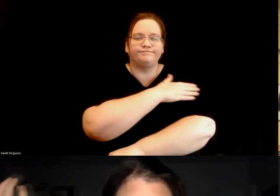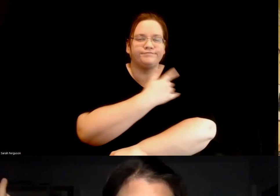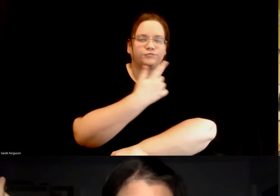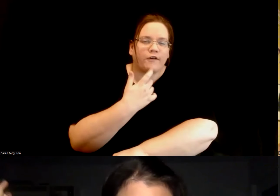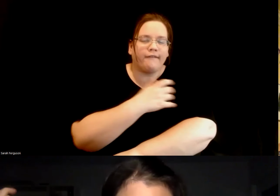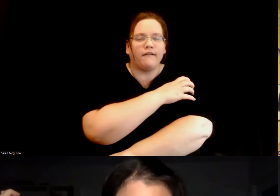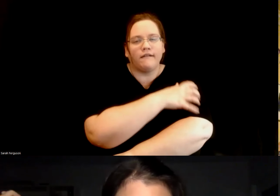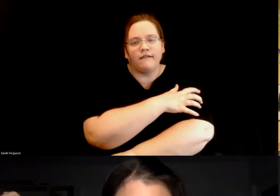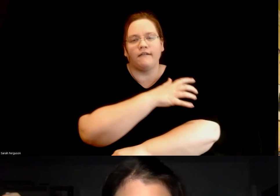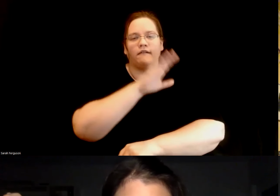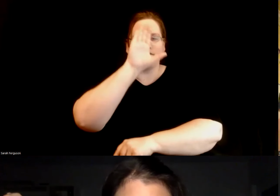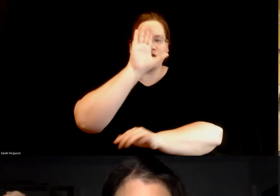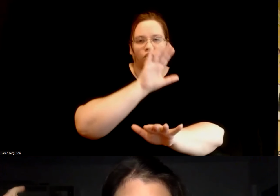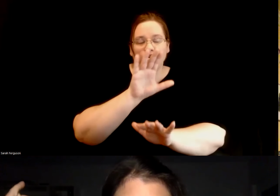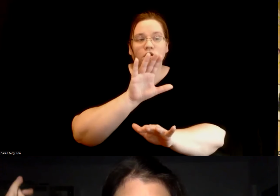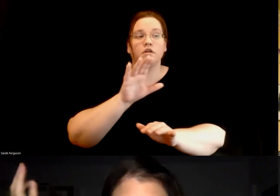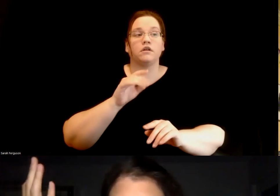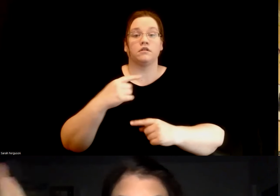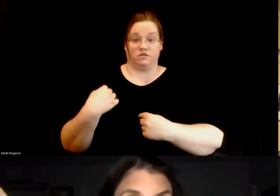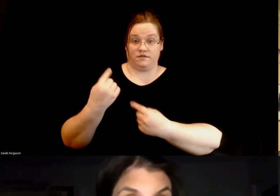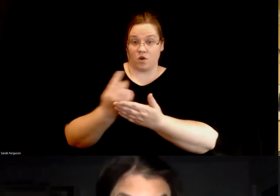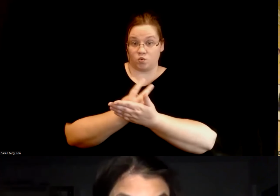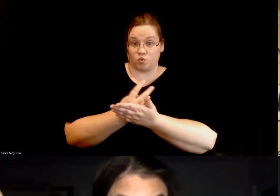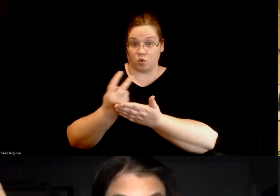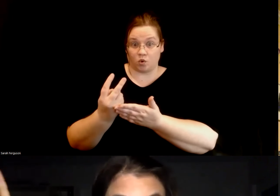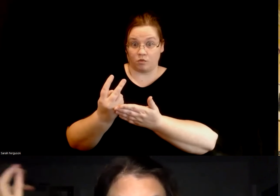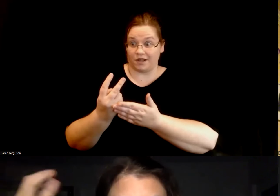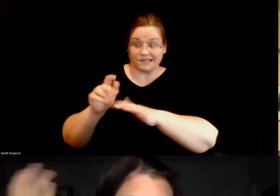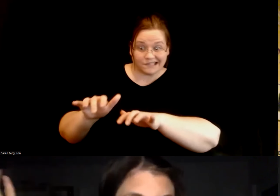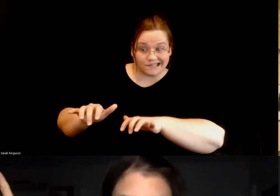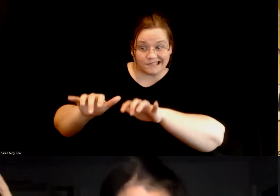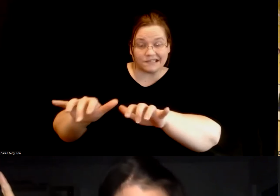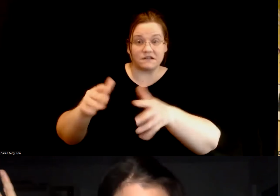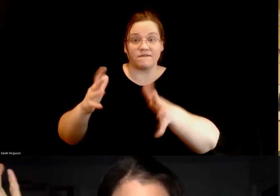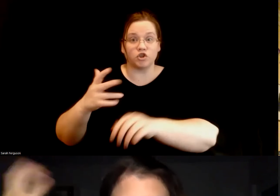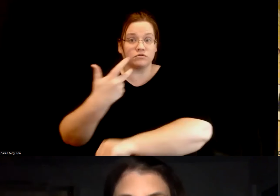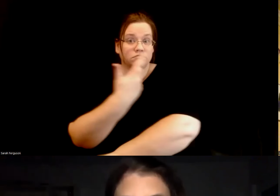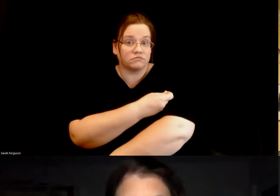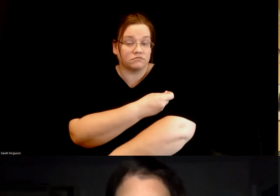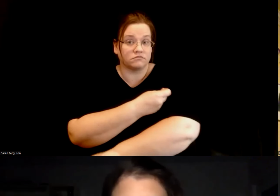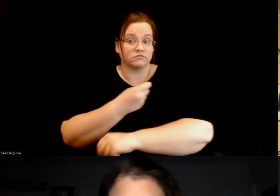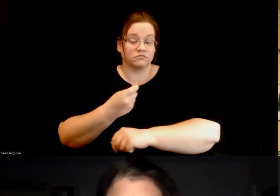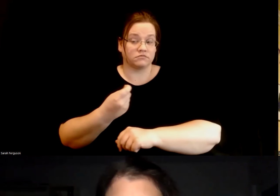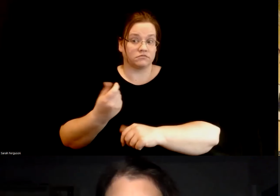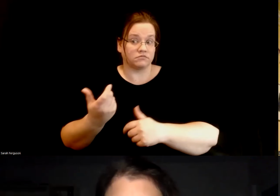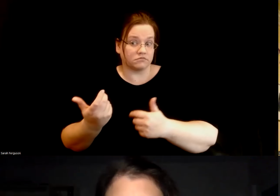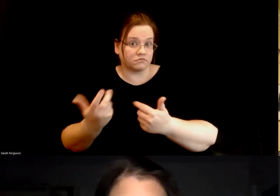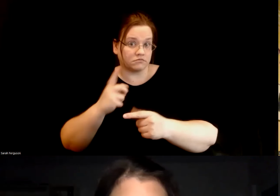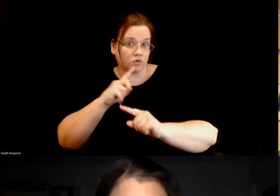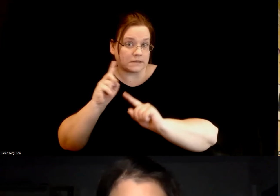vaccine under 5 in the last 2 weeks. What do we know about that? And sort of how do we keep track of